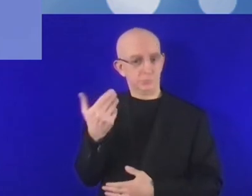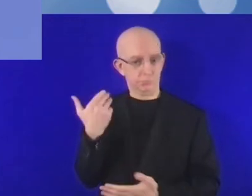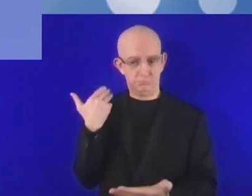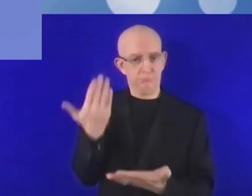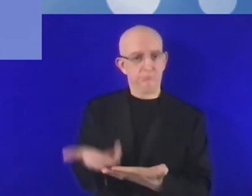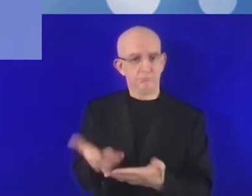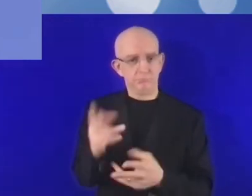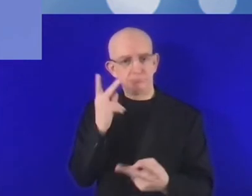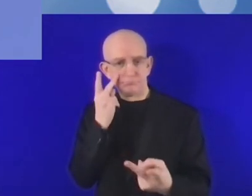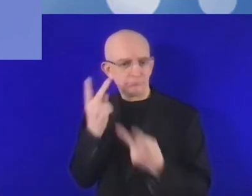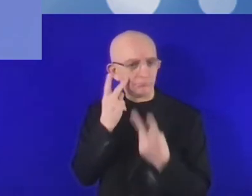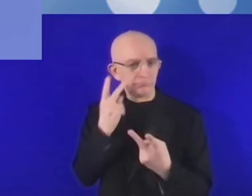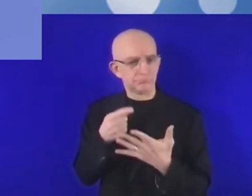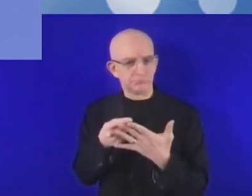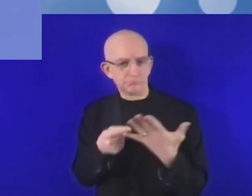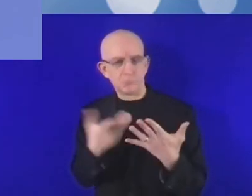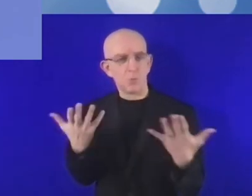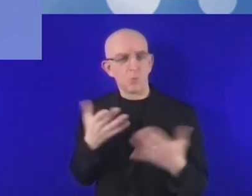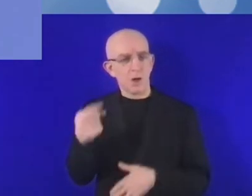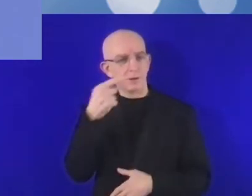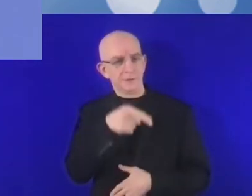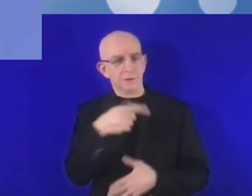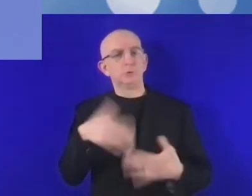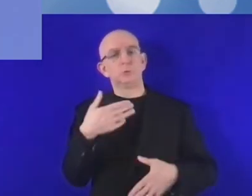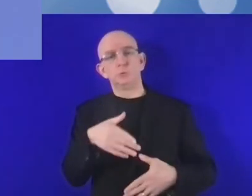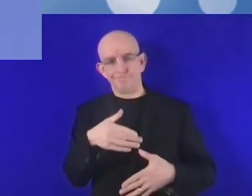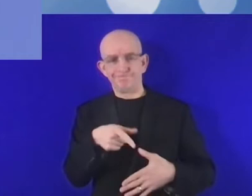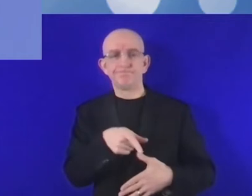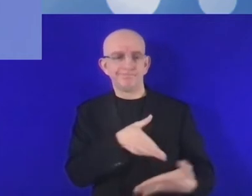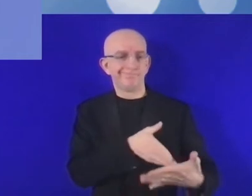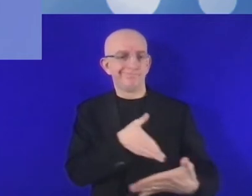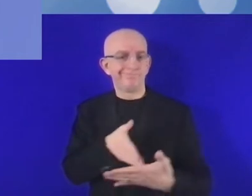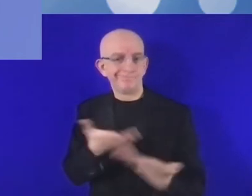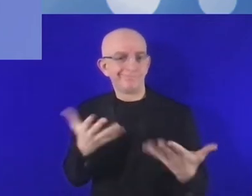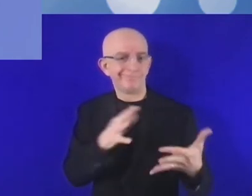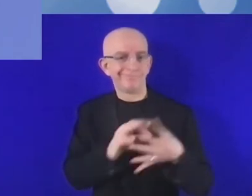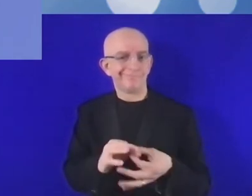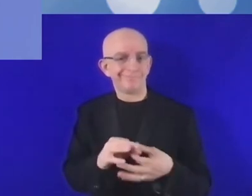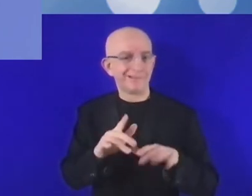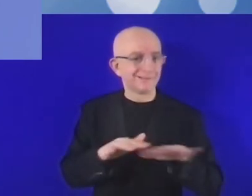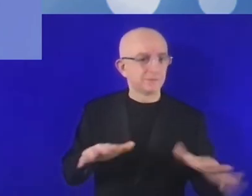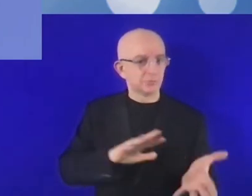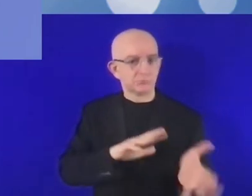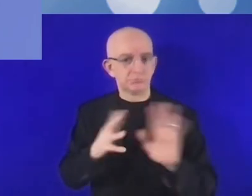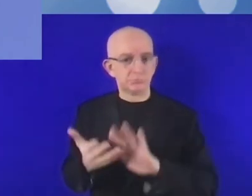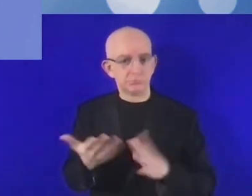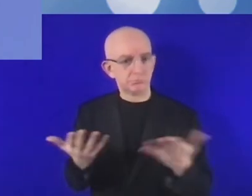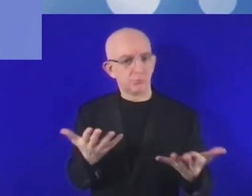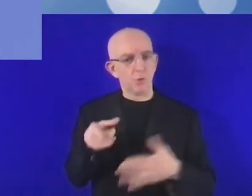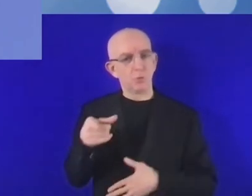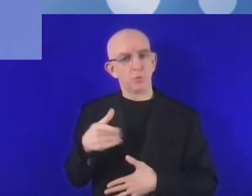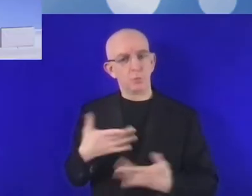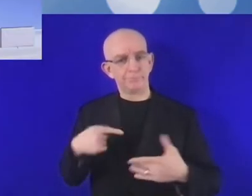perspective your personal feelings or opinions and what are what areas we require if any regulatory intervention